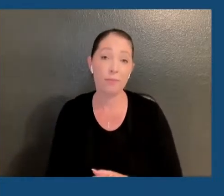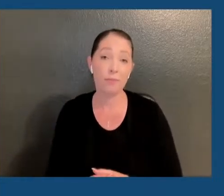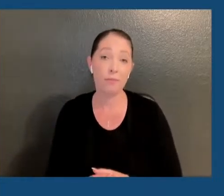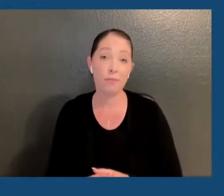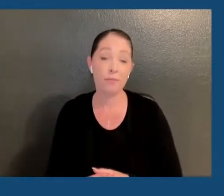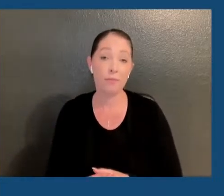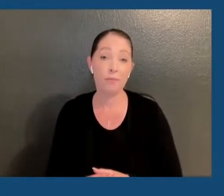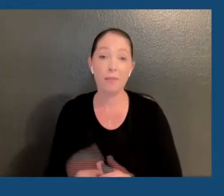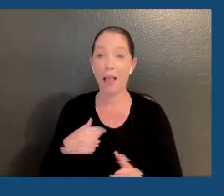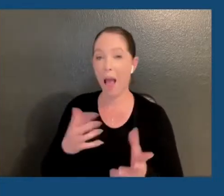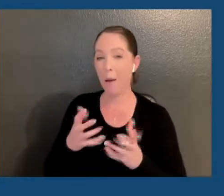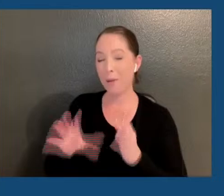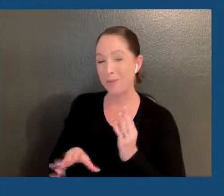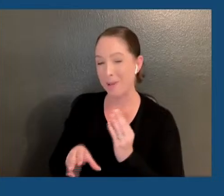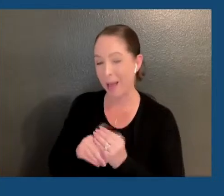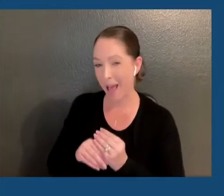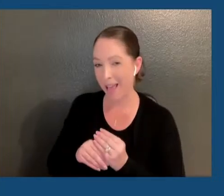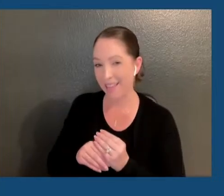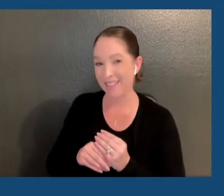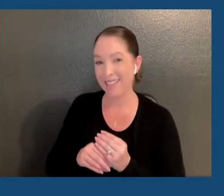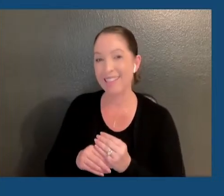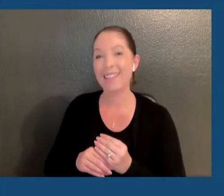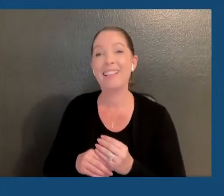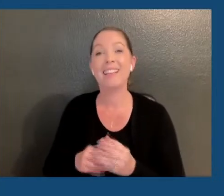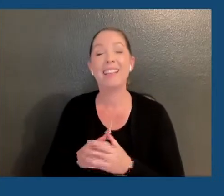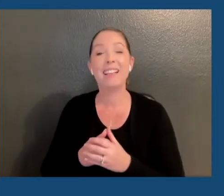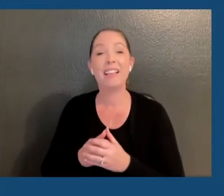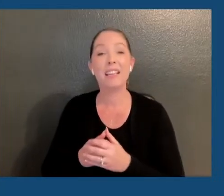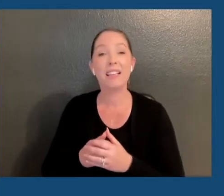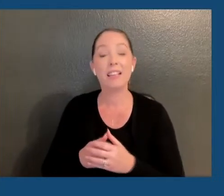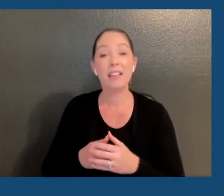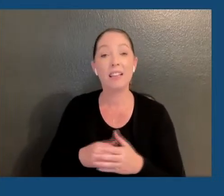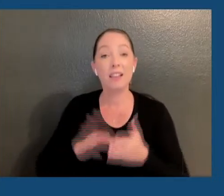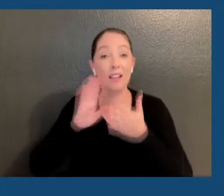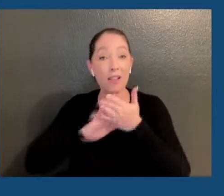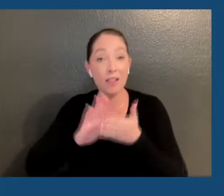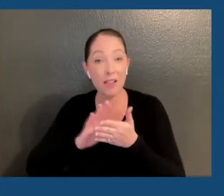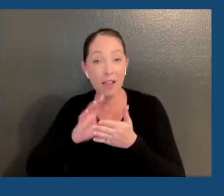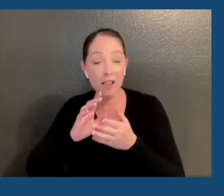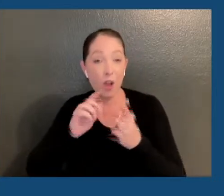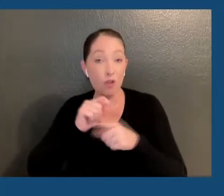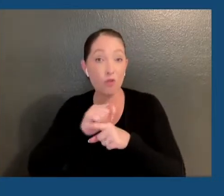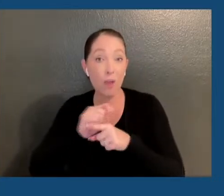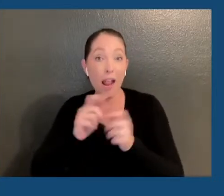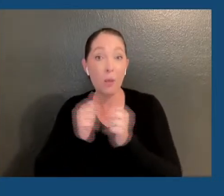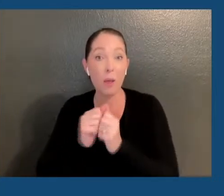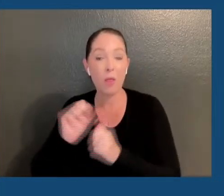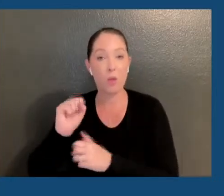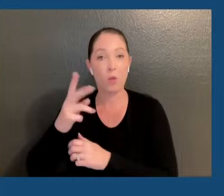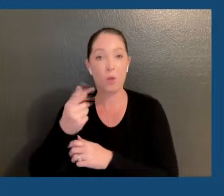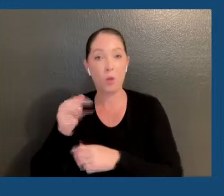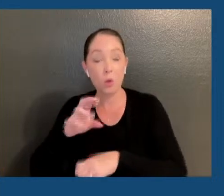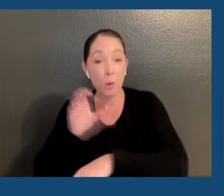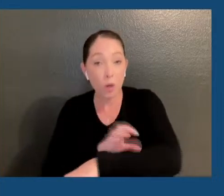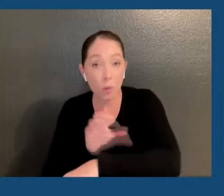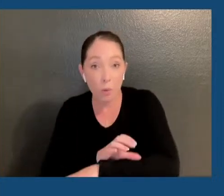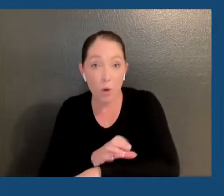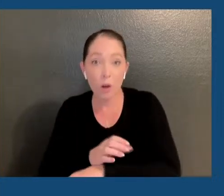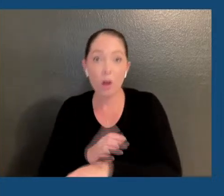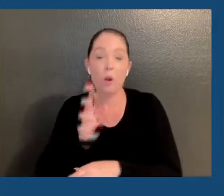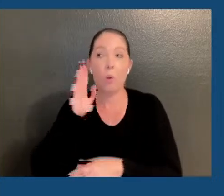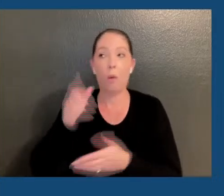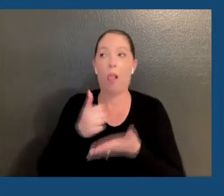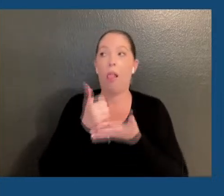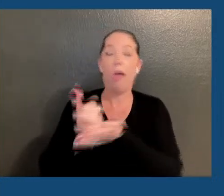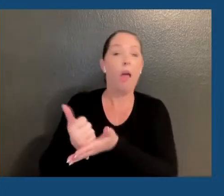add and reiterate that training on this supercomputer will provide our students with the skills necessary for high-tech jobs in New York